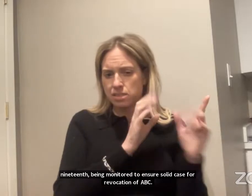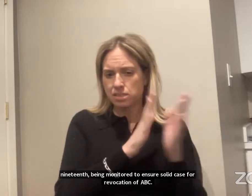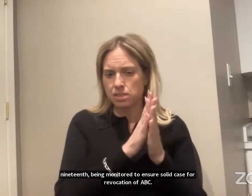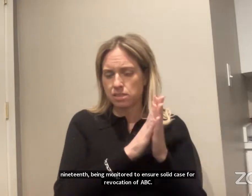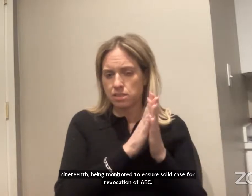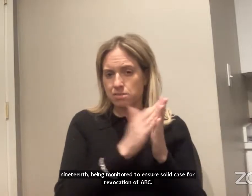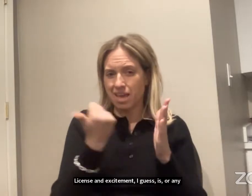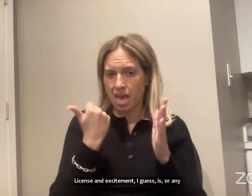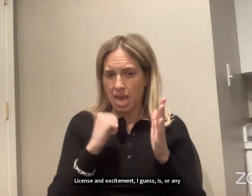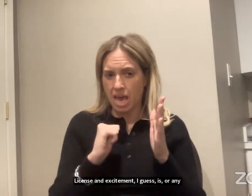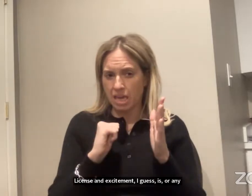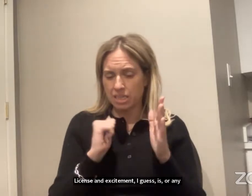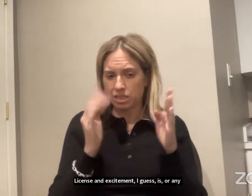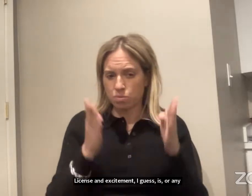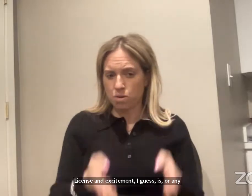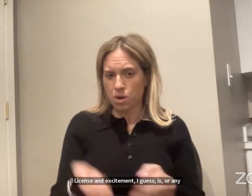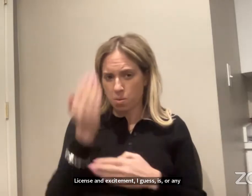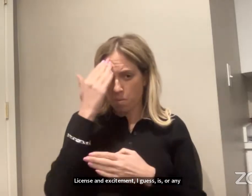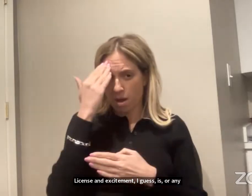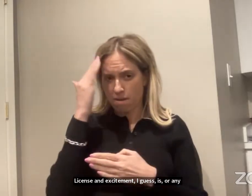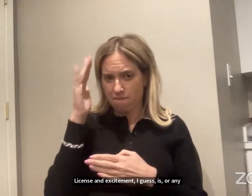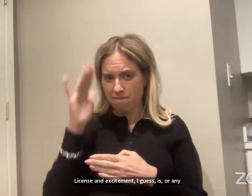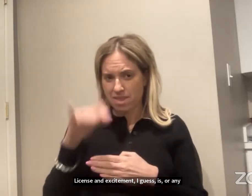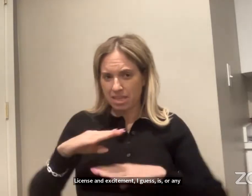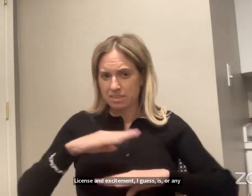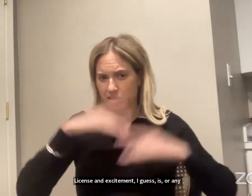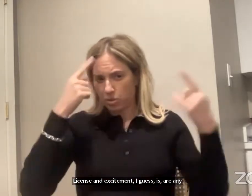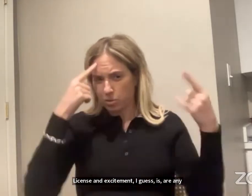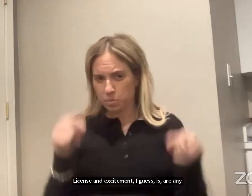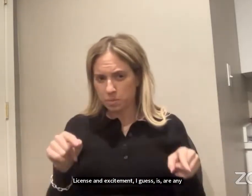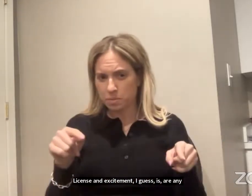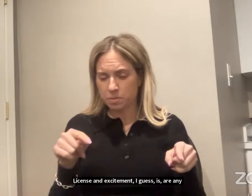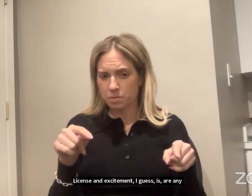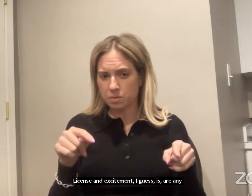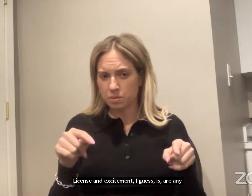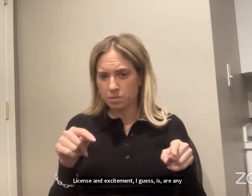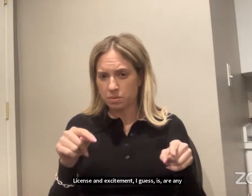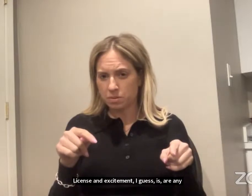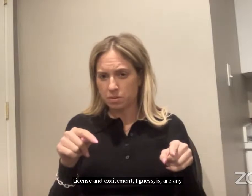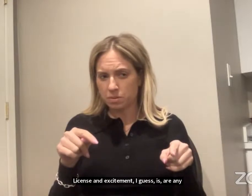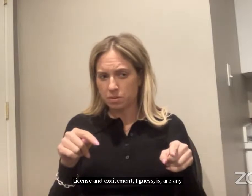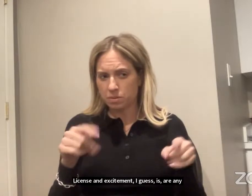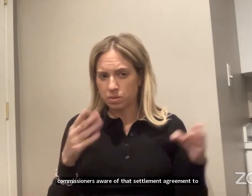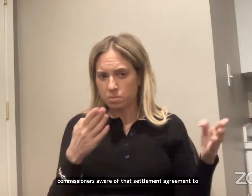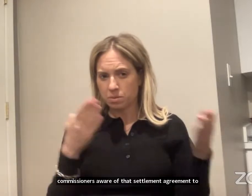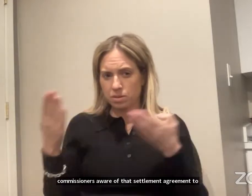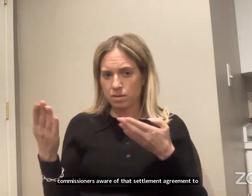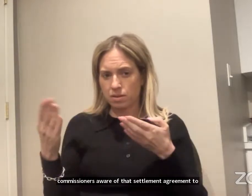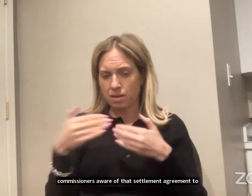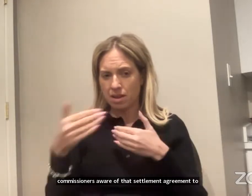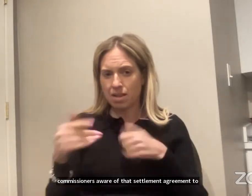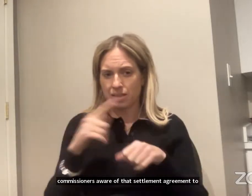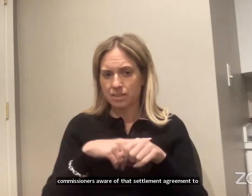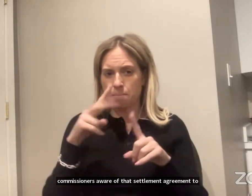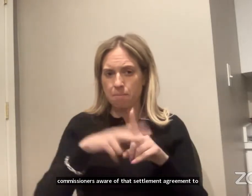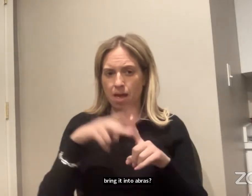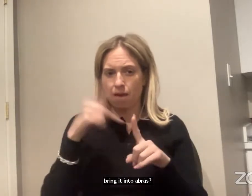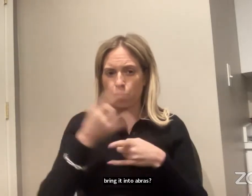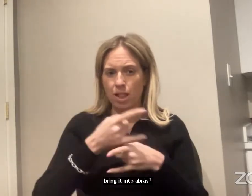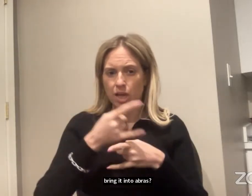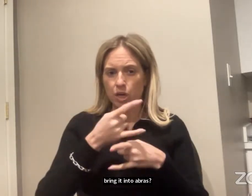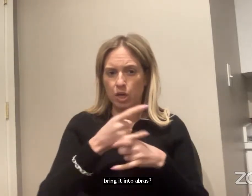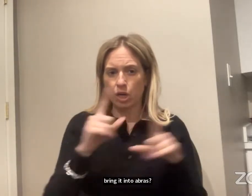are any commissioners aware of that settlement agreement to bring it into ABRA's attention next time they apply for a liquor license?